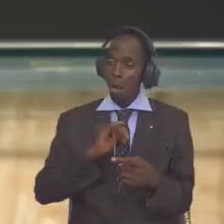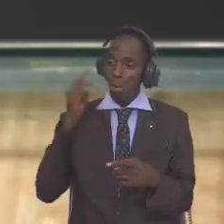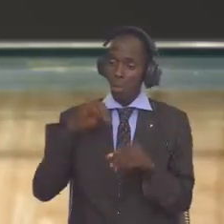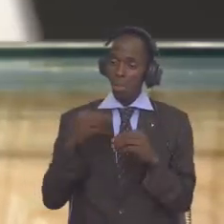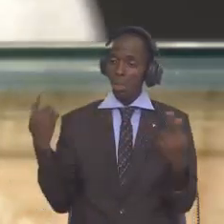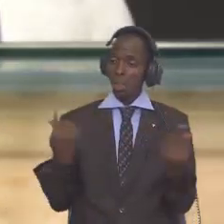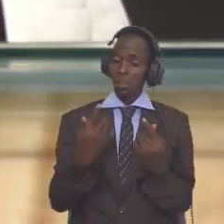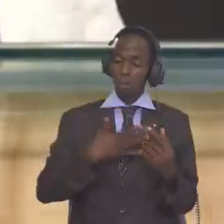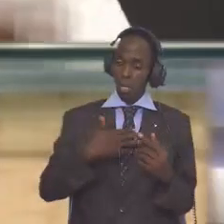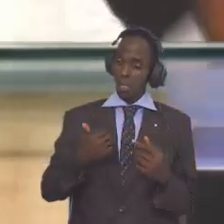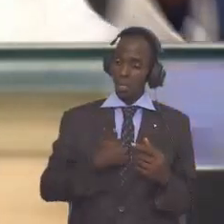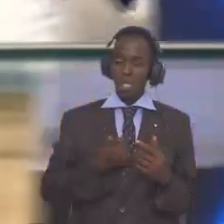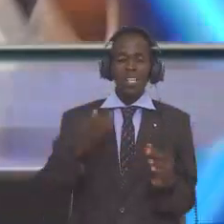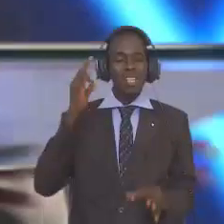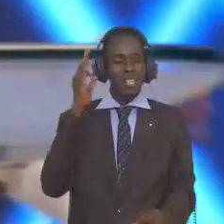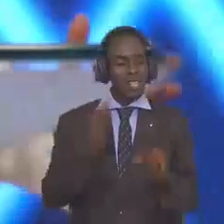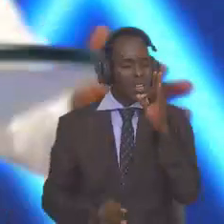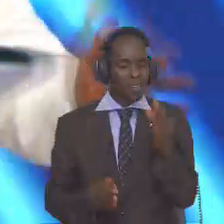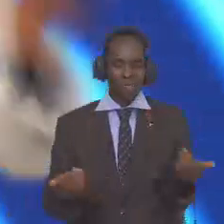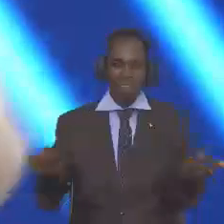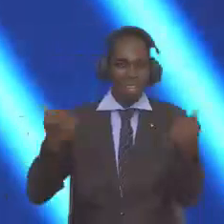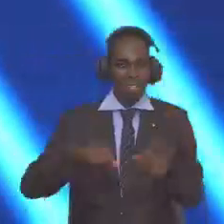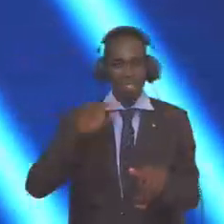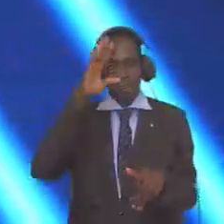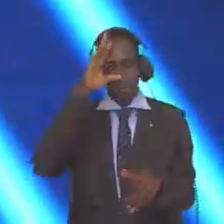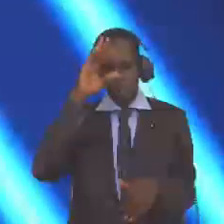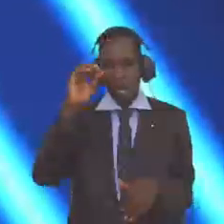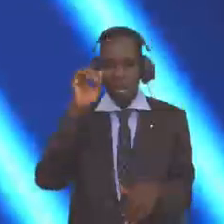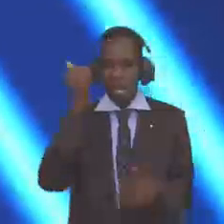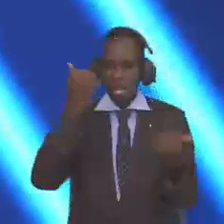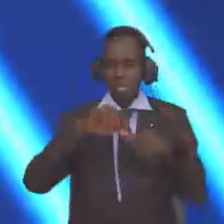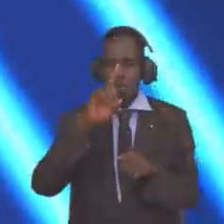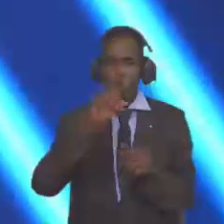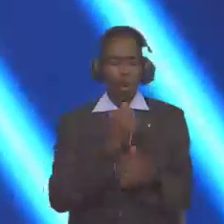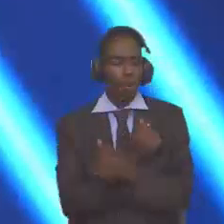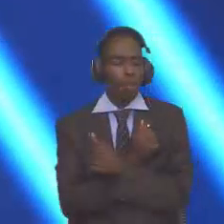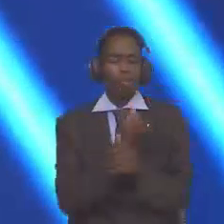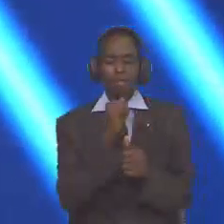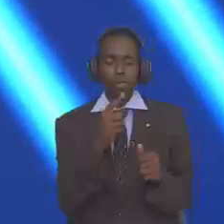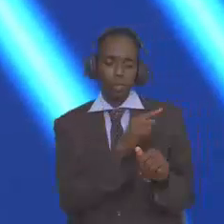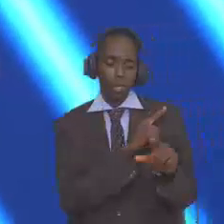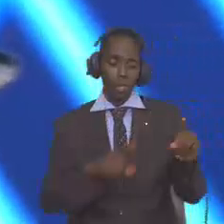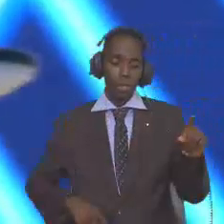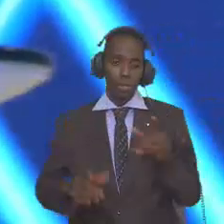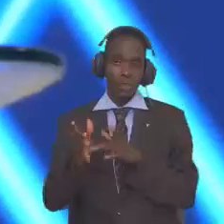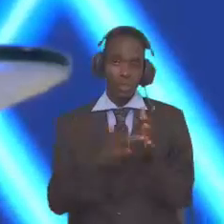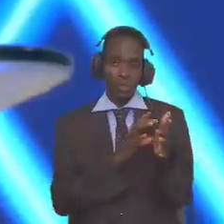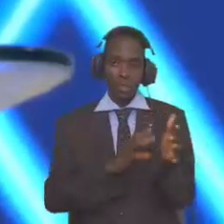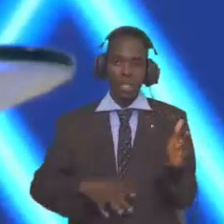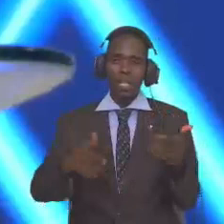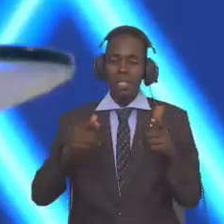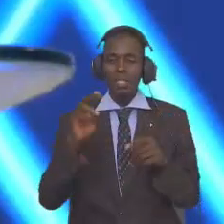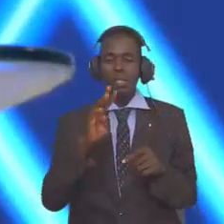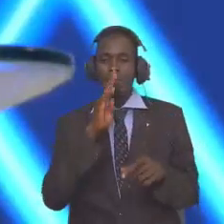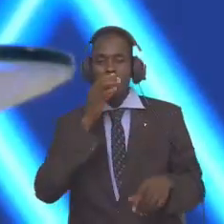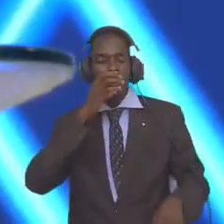myself, if any man love not the Lord Jesus Christ, let him be accursed,